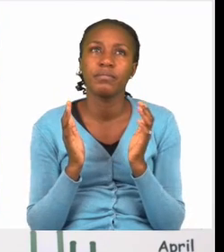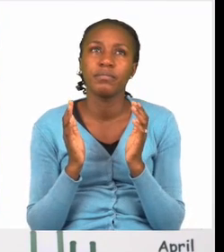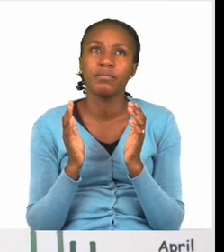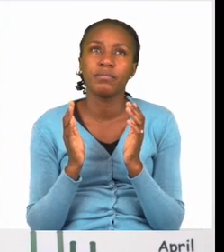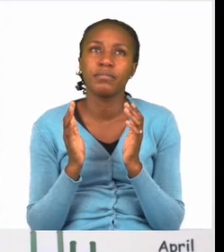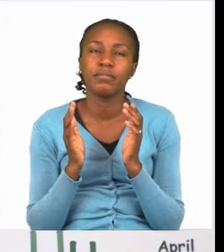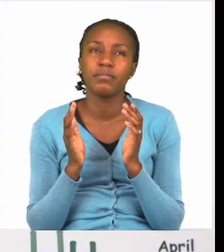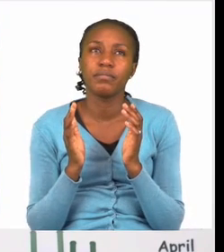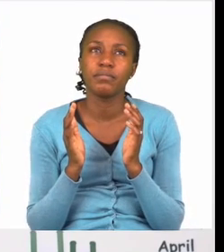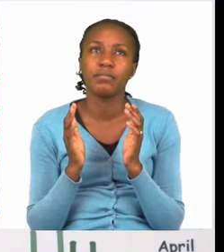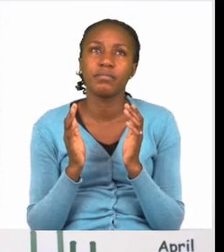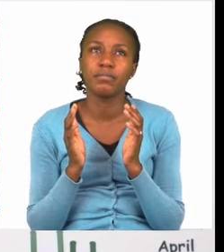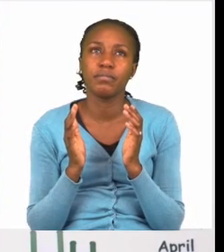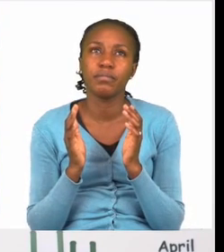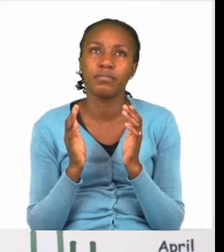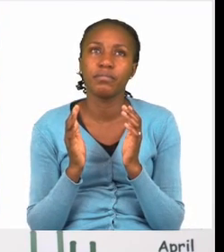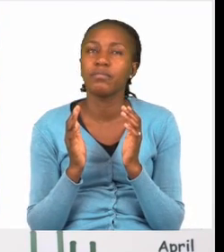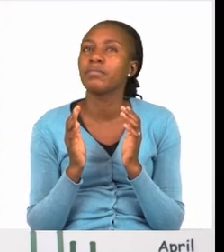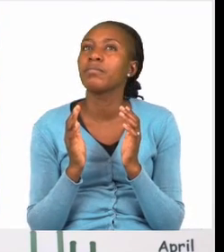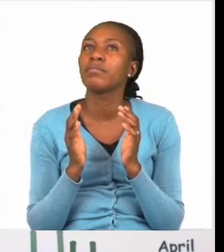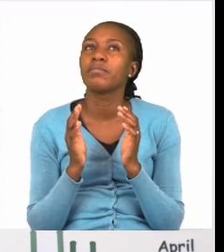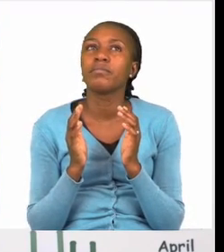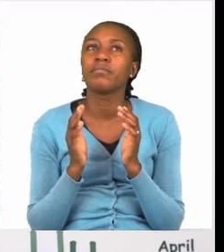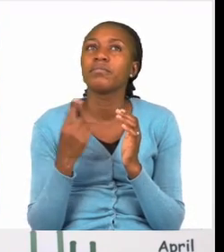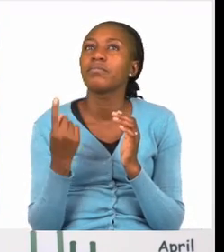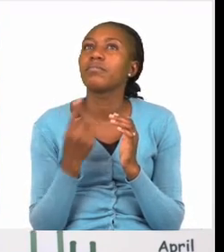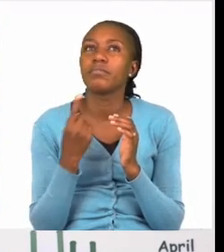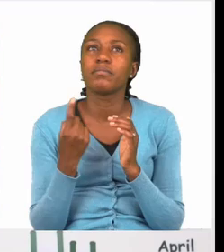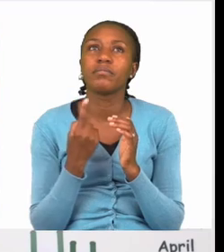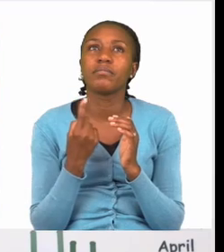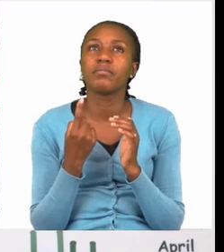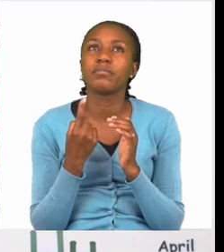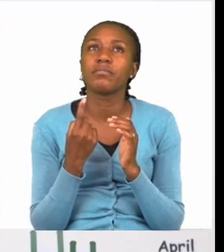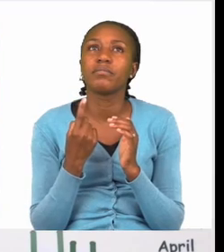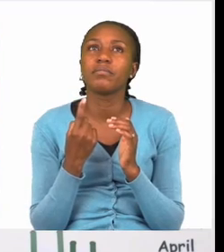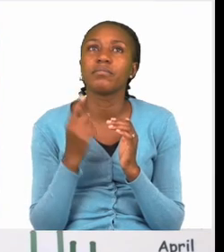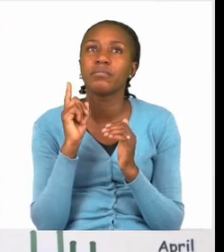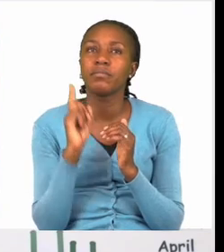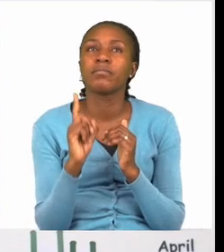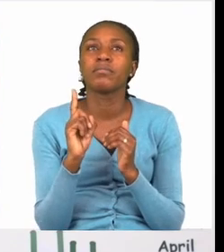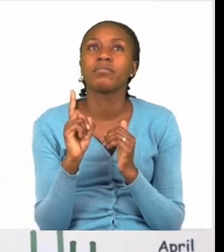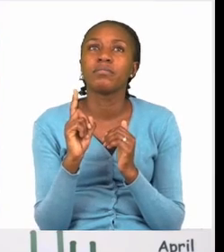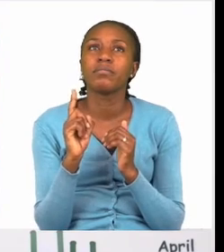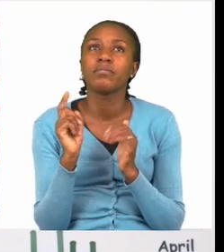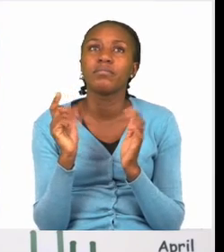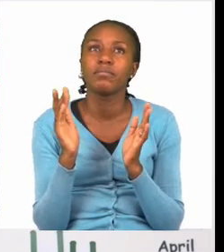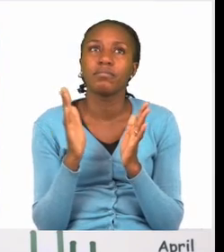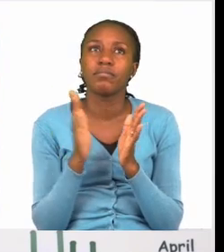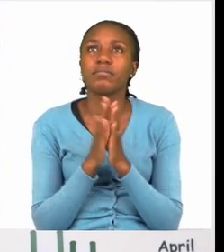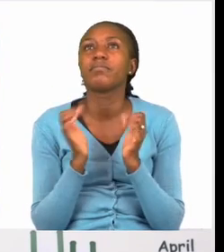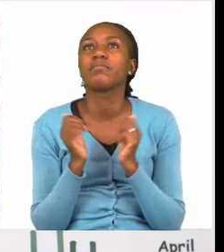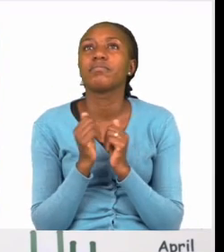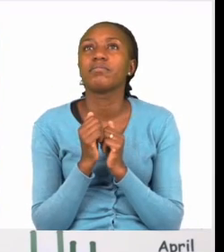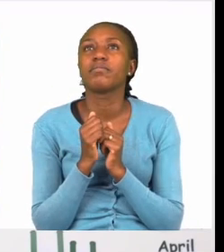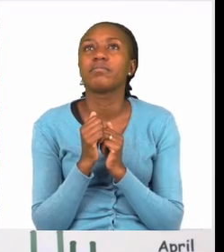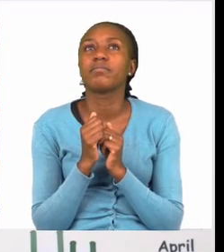fish. Here we only have 1